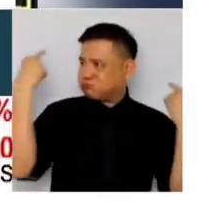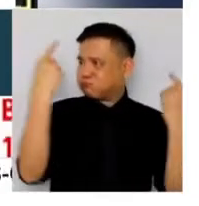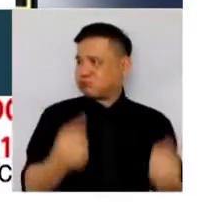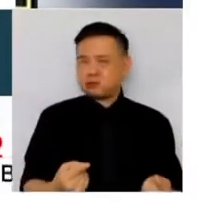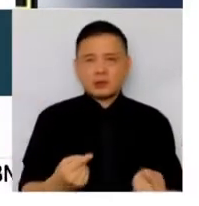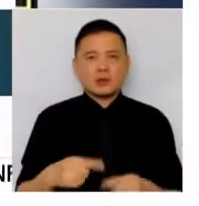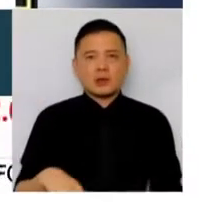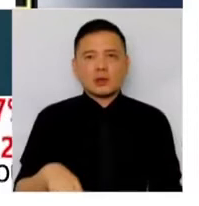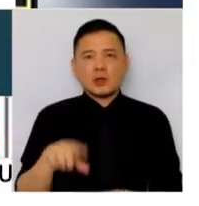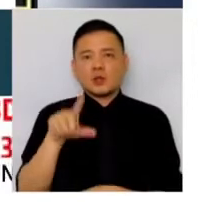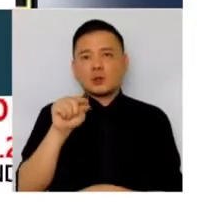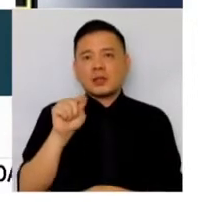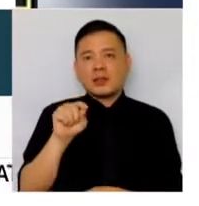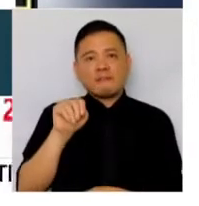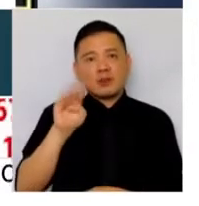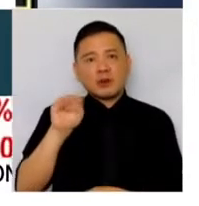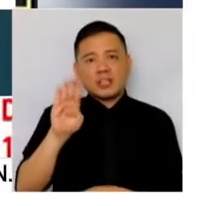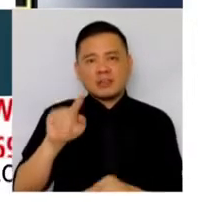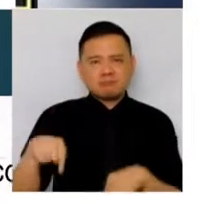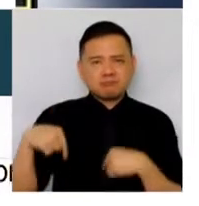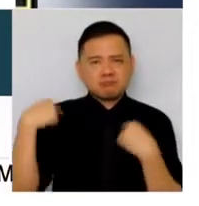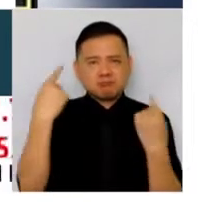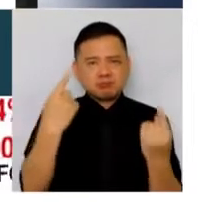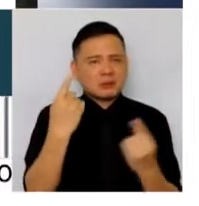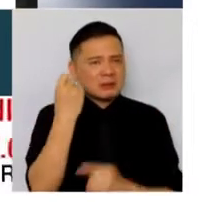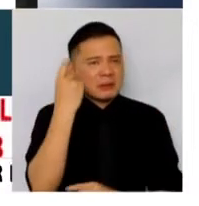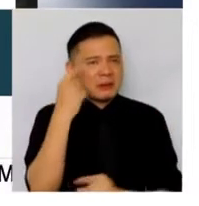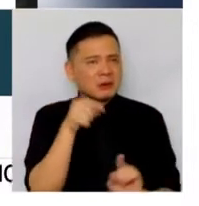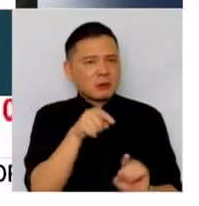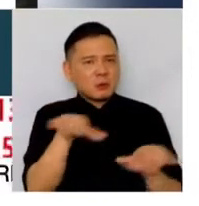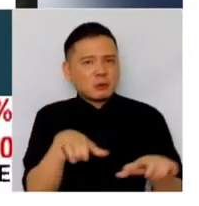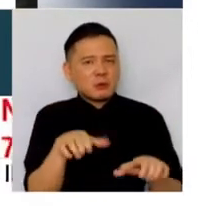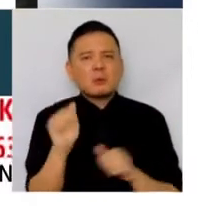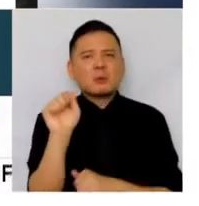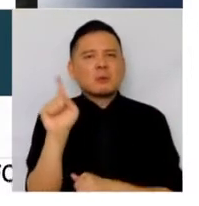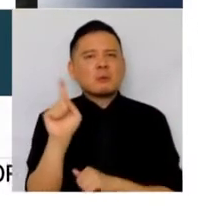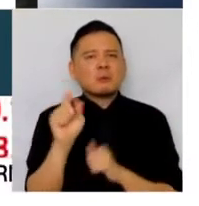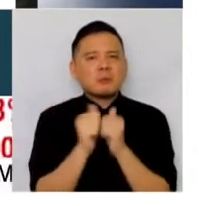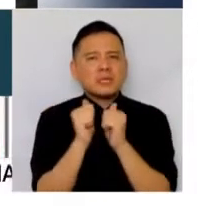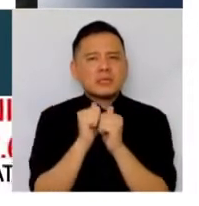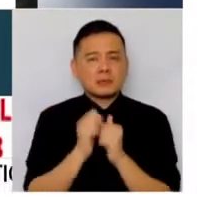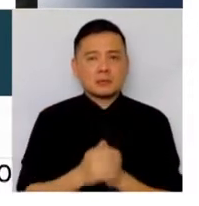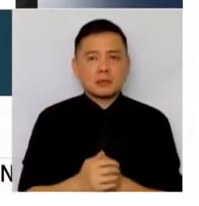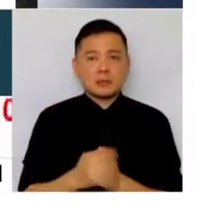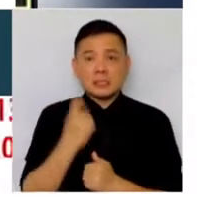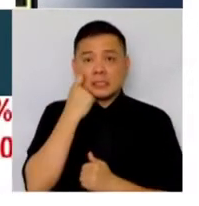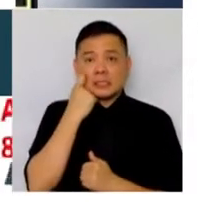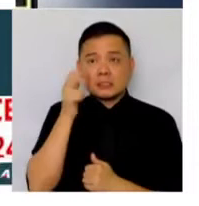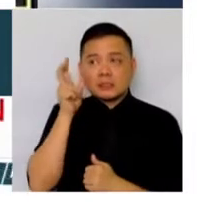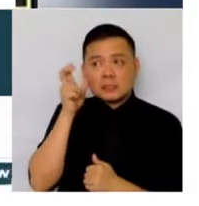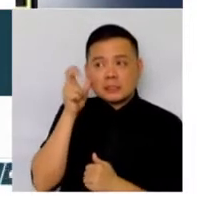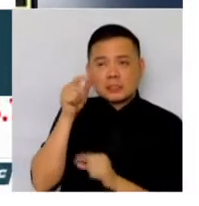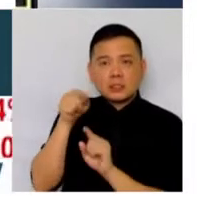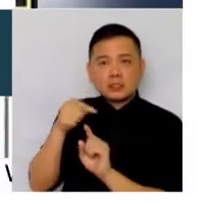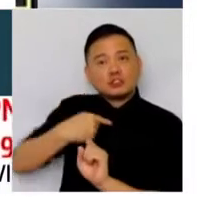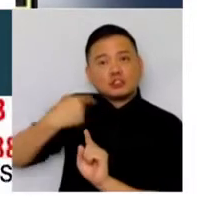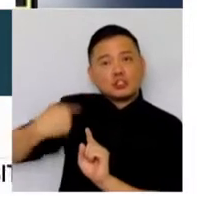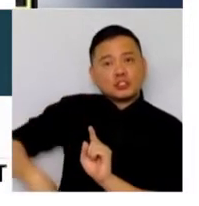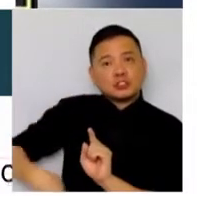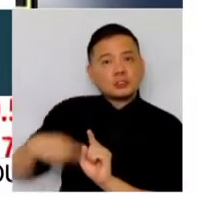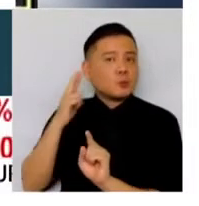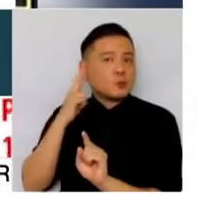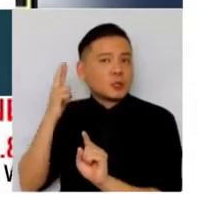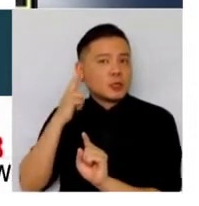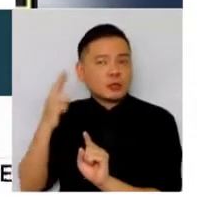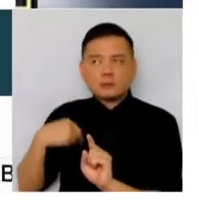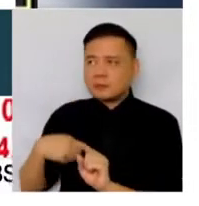Revolution of 2014. So what are we talking about? So now I was just listening to CGTN, the Chinese channel, and